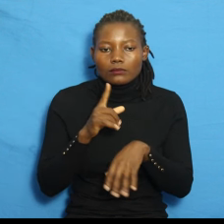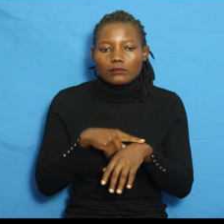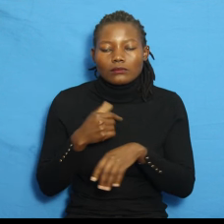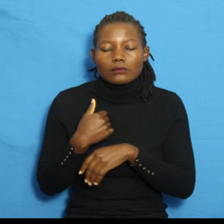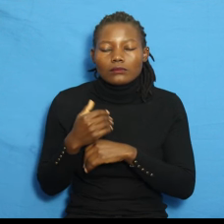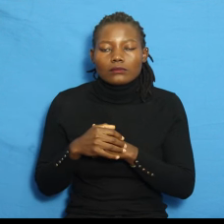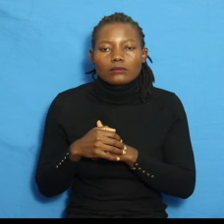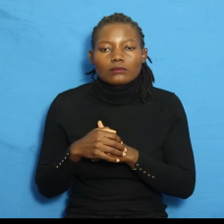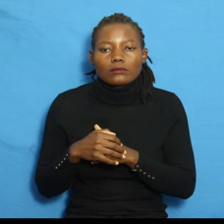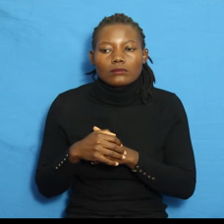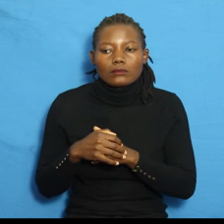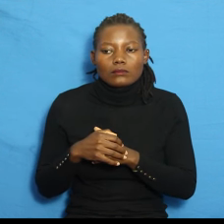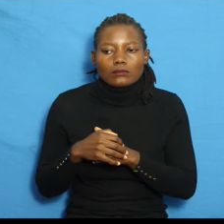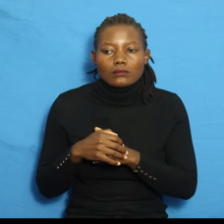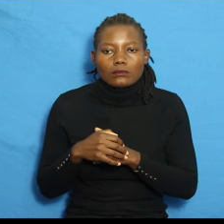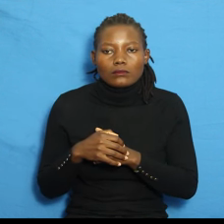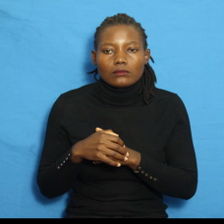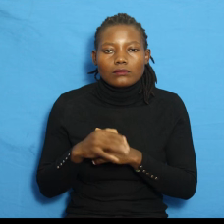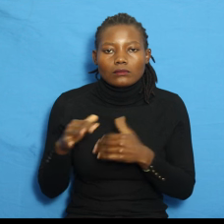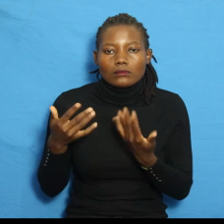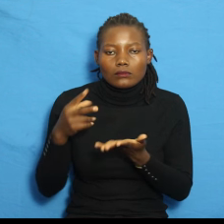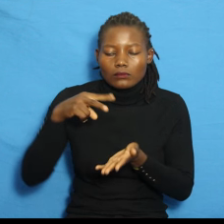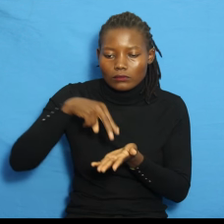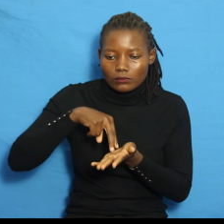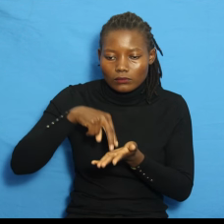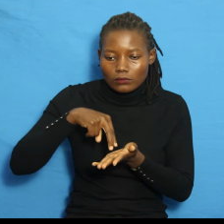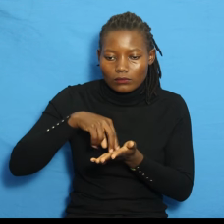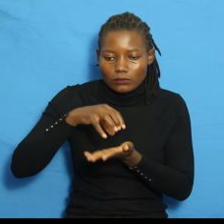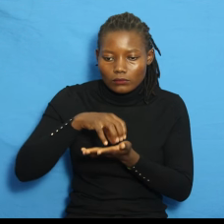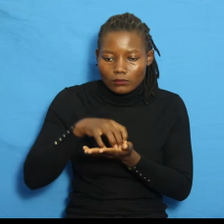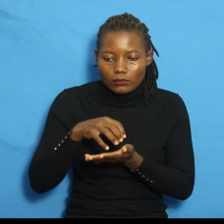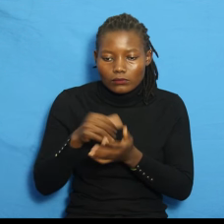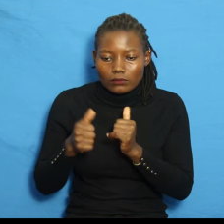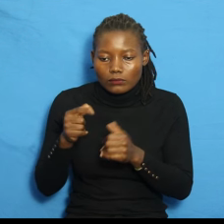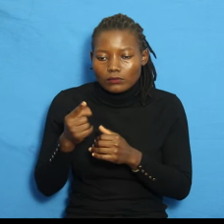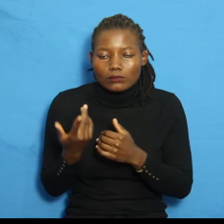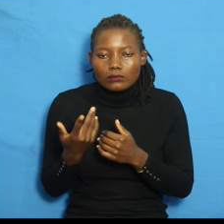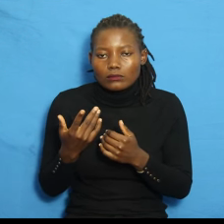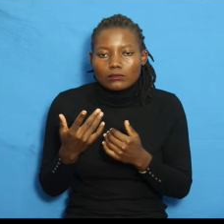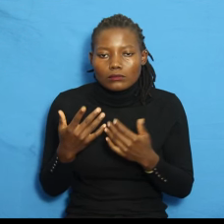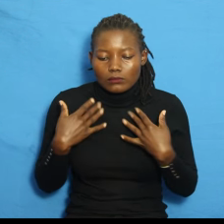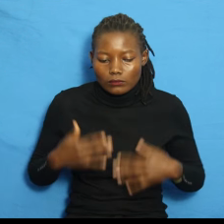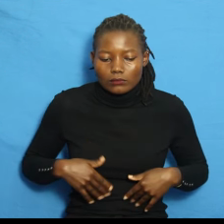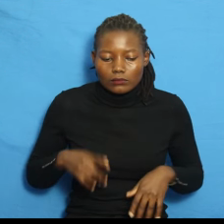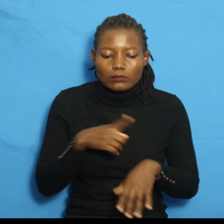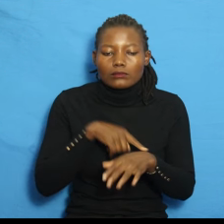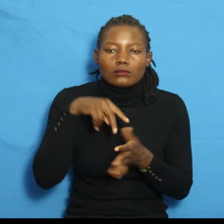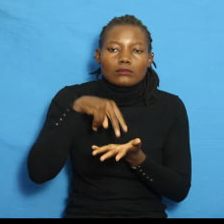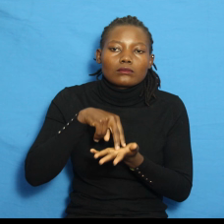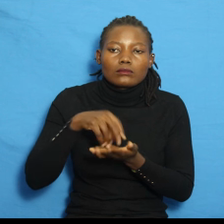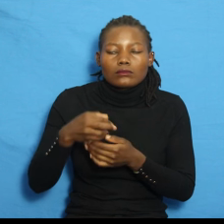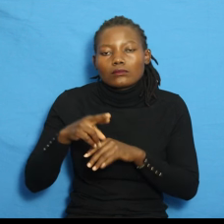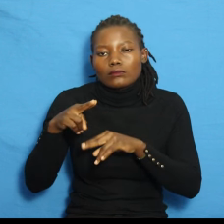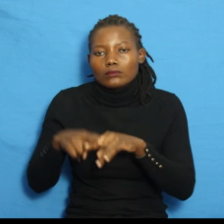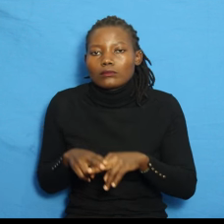postural postural issues. The position in which you hold your body while standing or